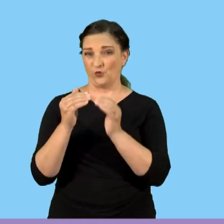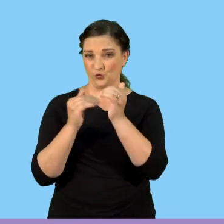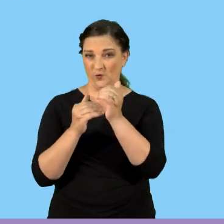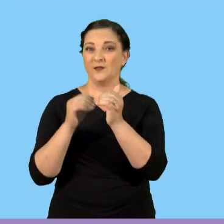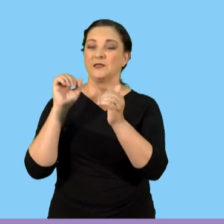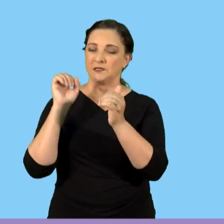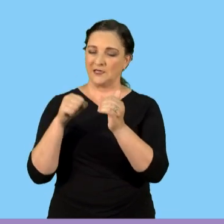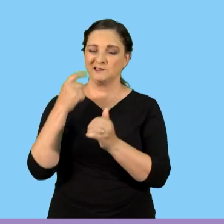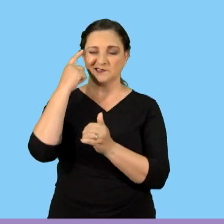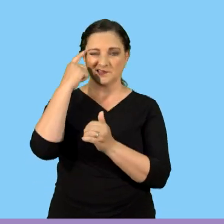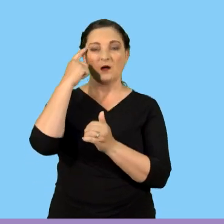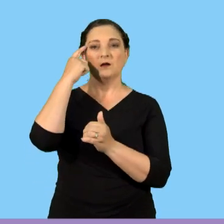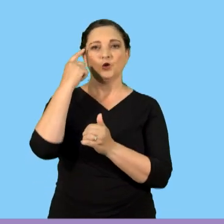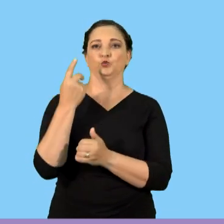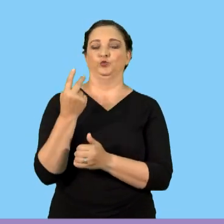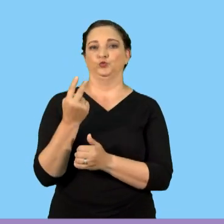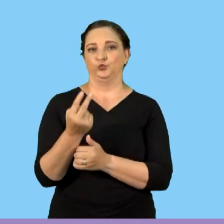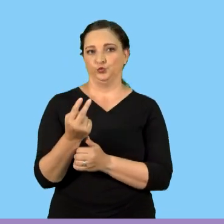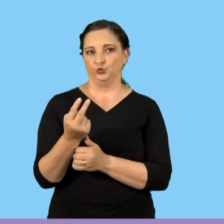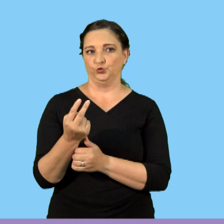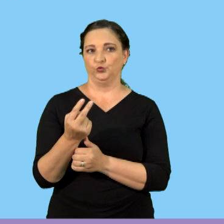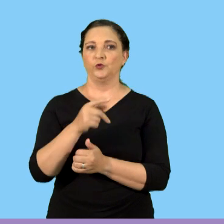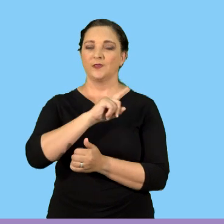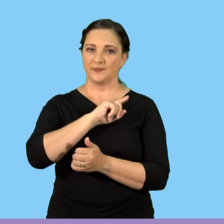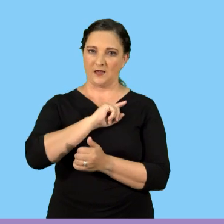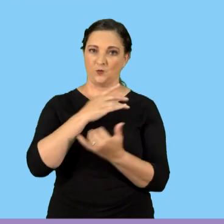2, then you are absolutely correct. And when we